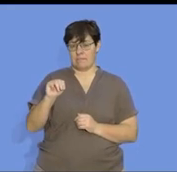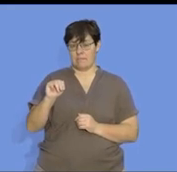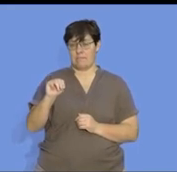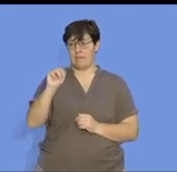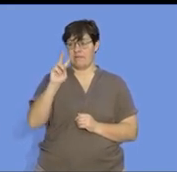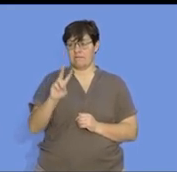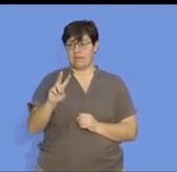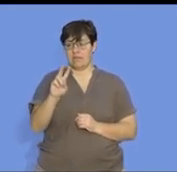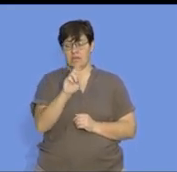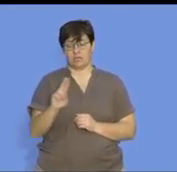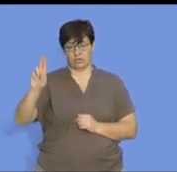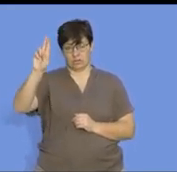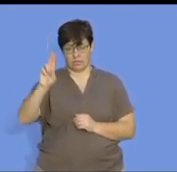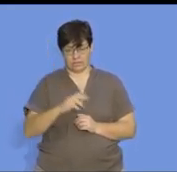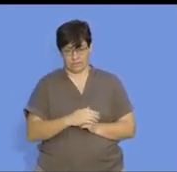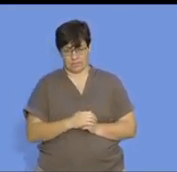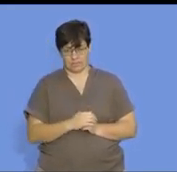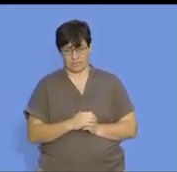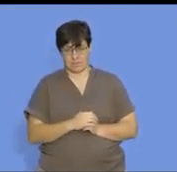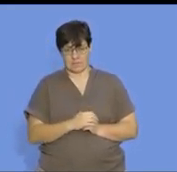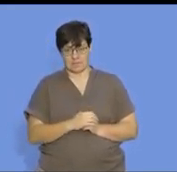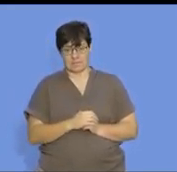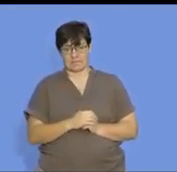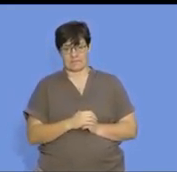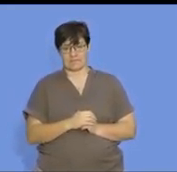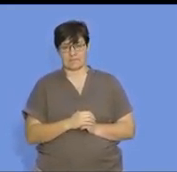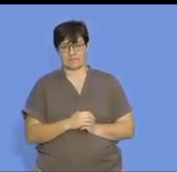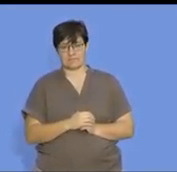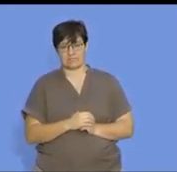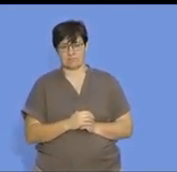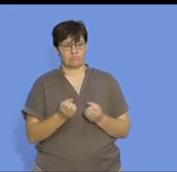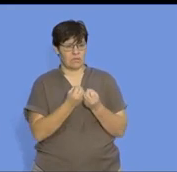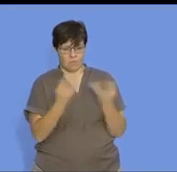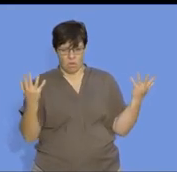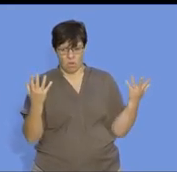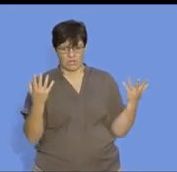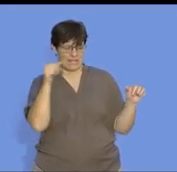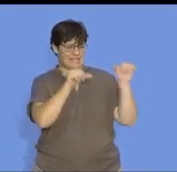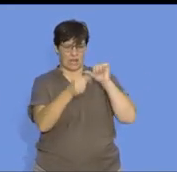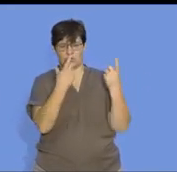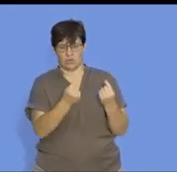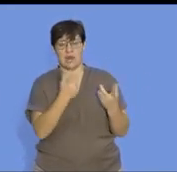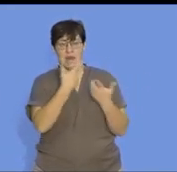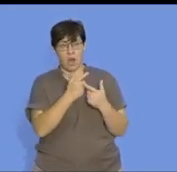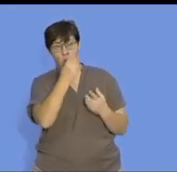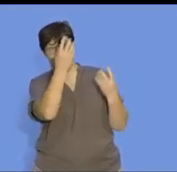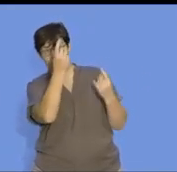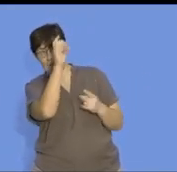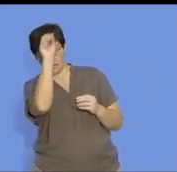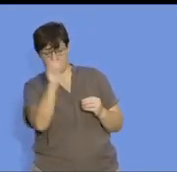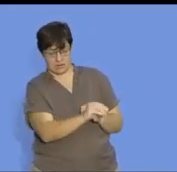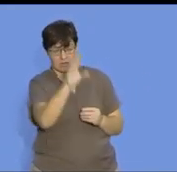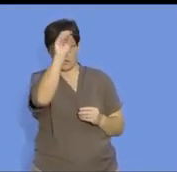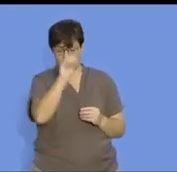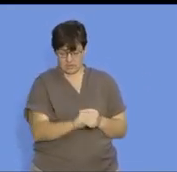mv squared. We've done most of the science now. Let's put in what values